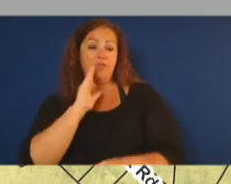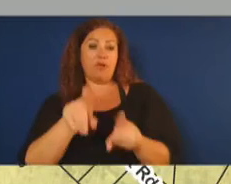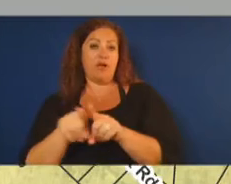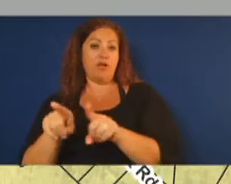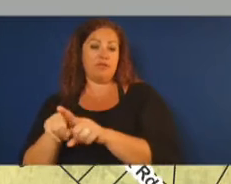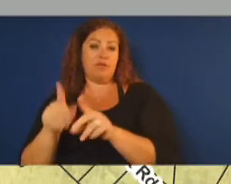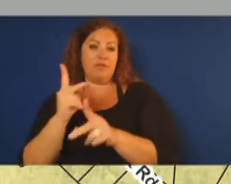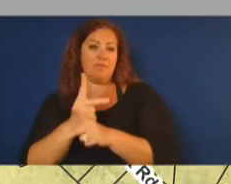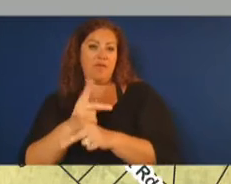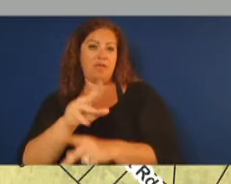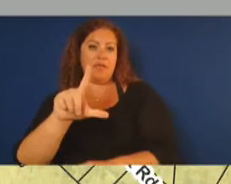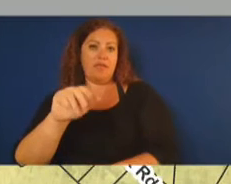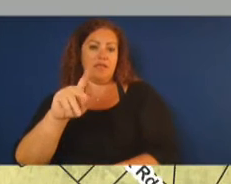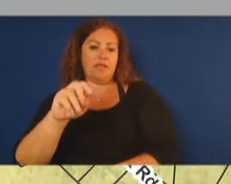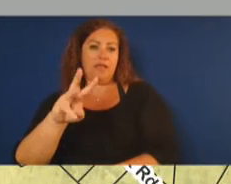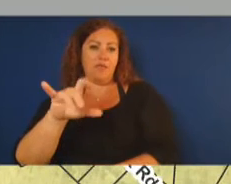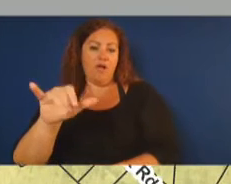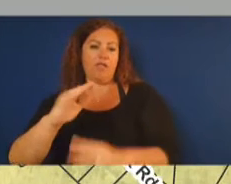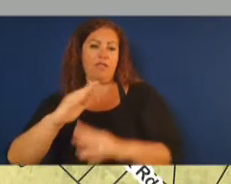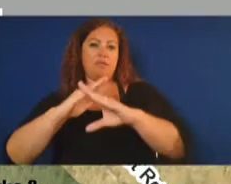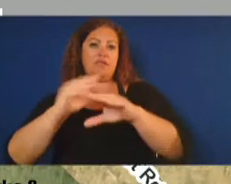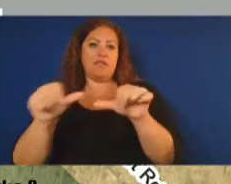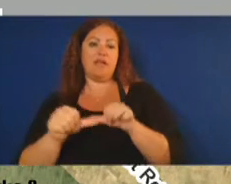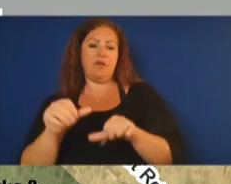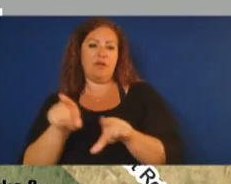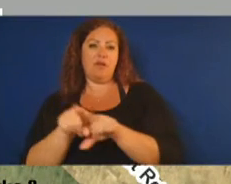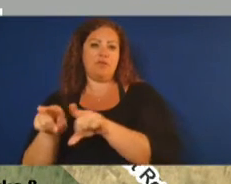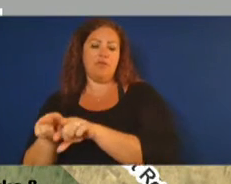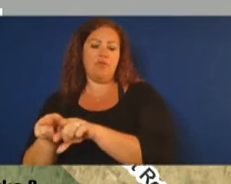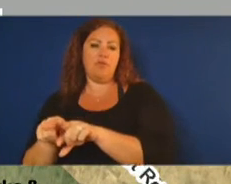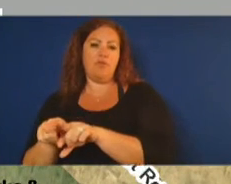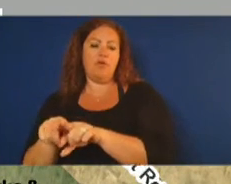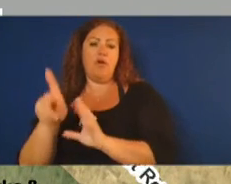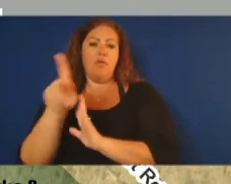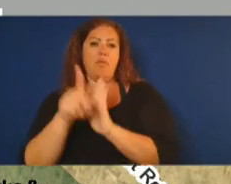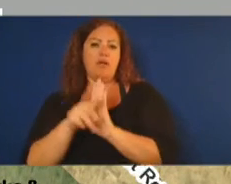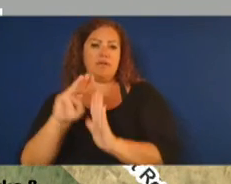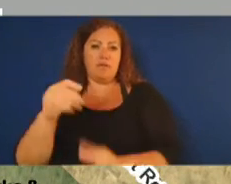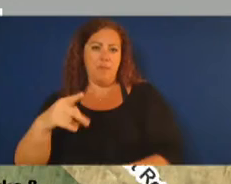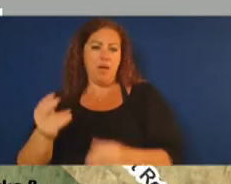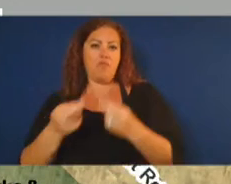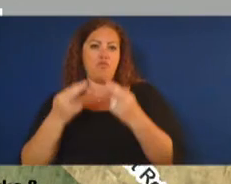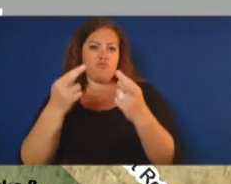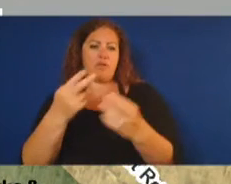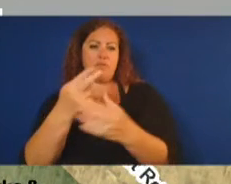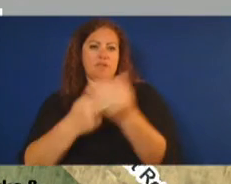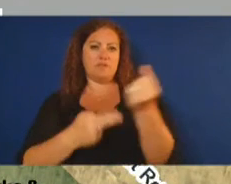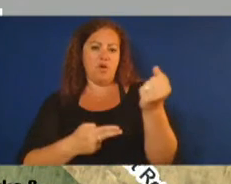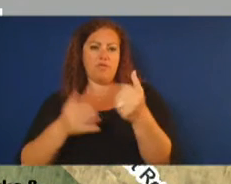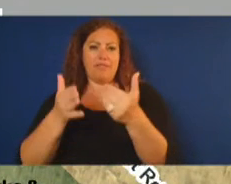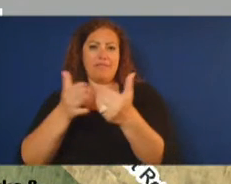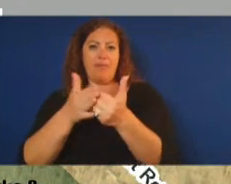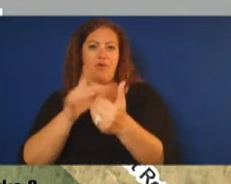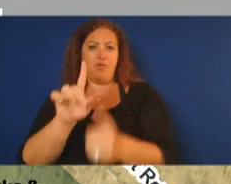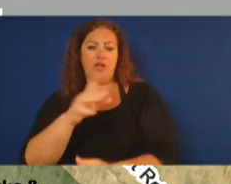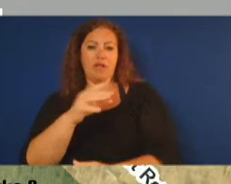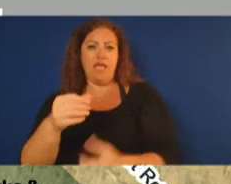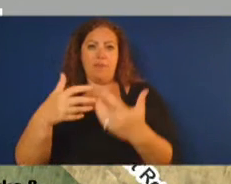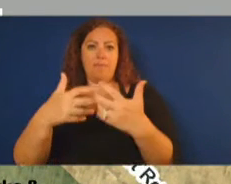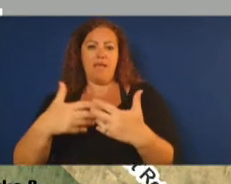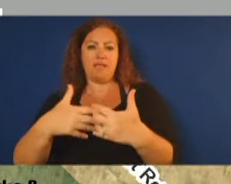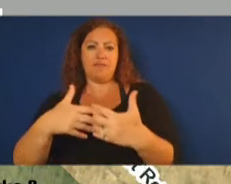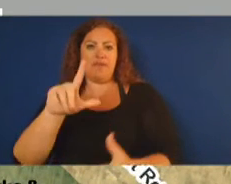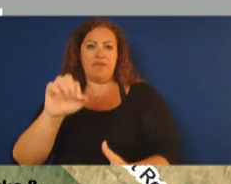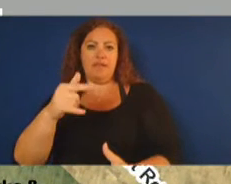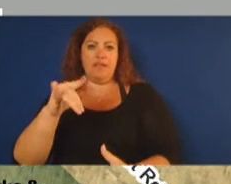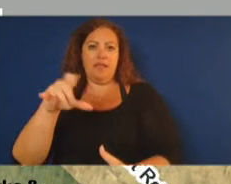Lake Wy protected area as well uh policy map does recommend both neighborhood one and Manufacturing and Logistics back